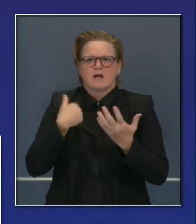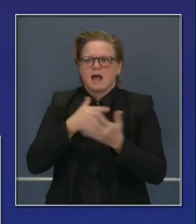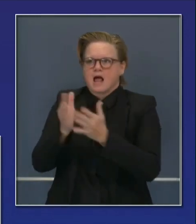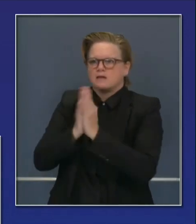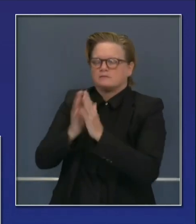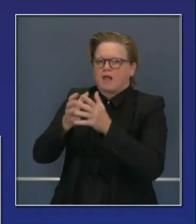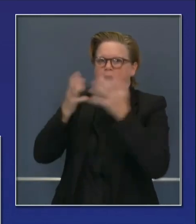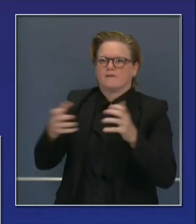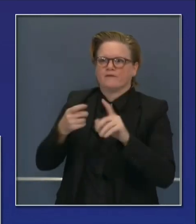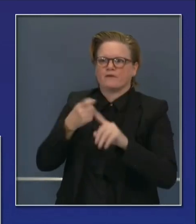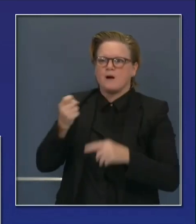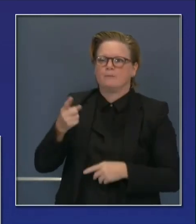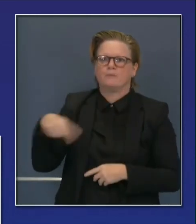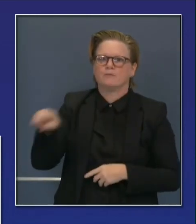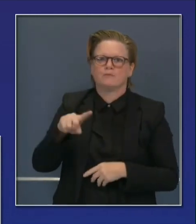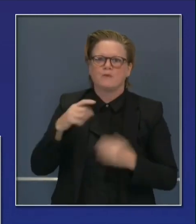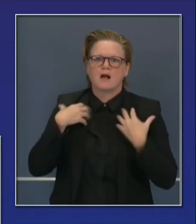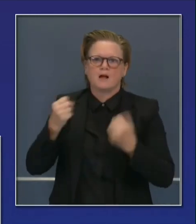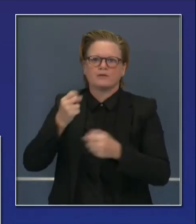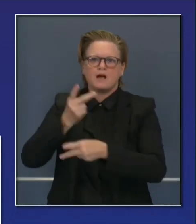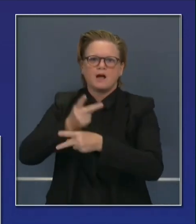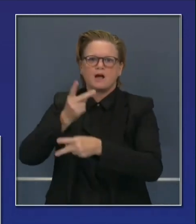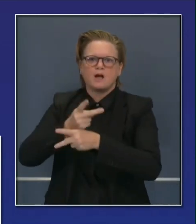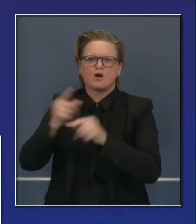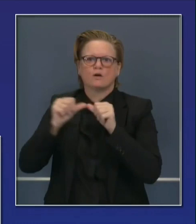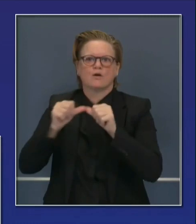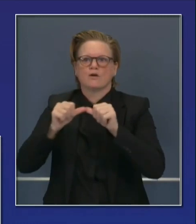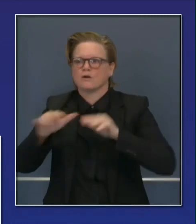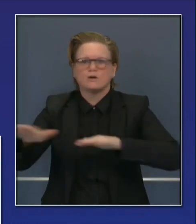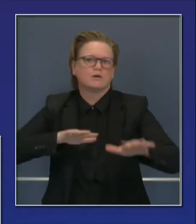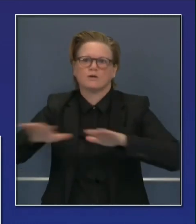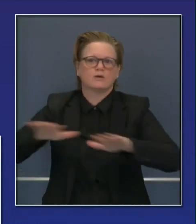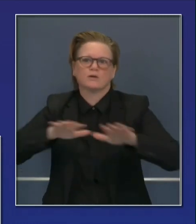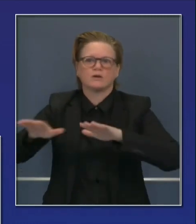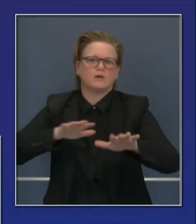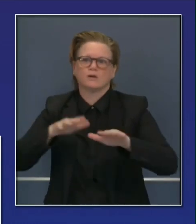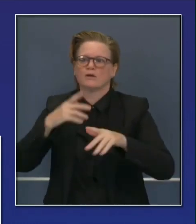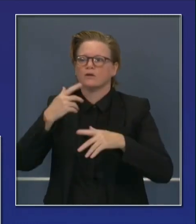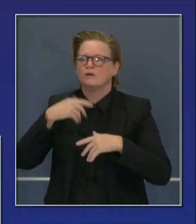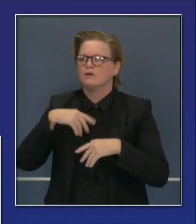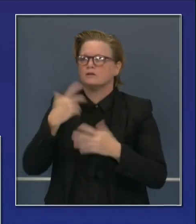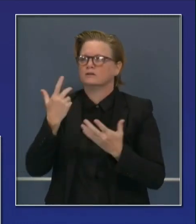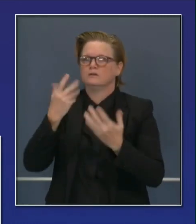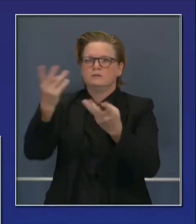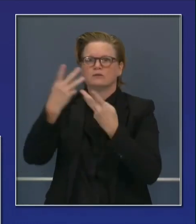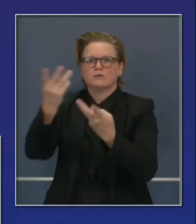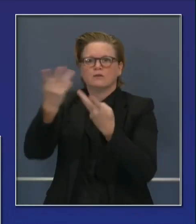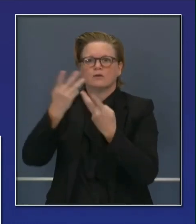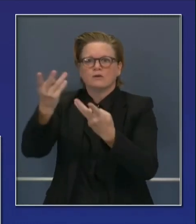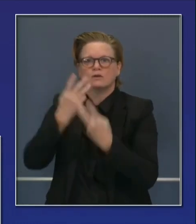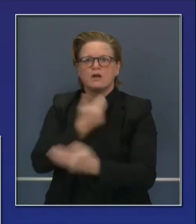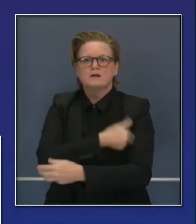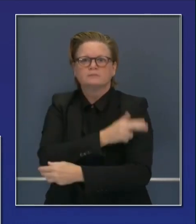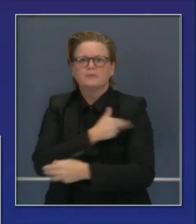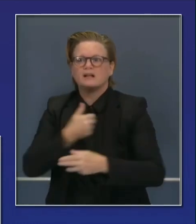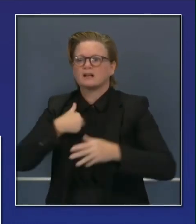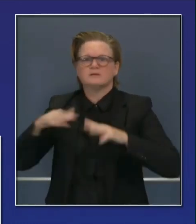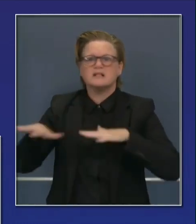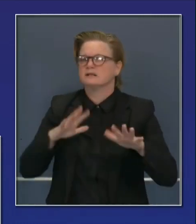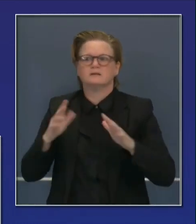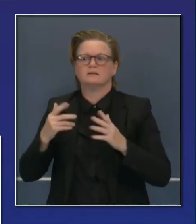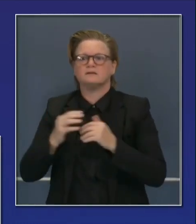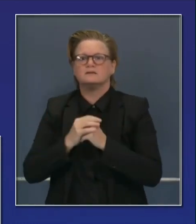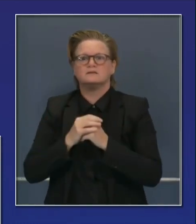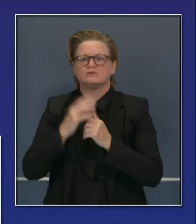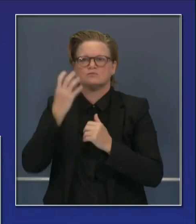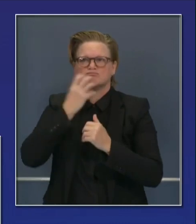healthcare workers, and we're asking them now for more still. And this is profoundly challenging.